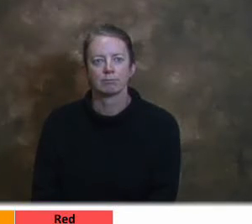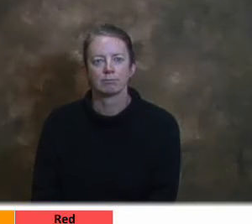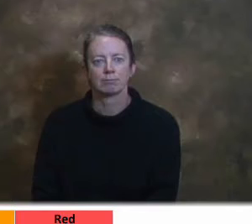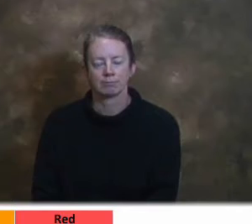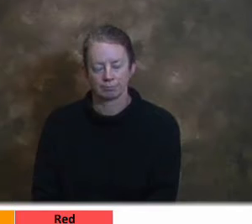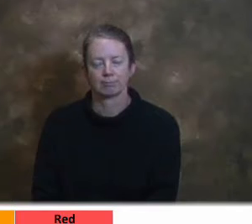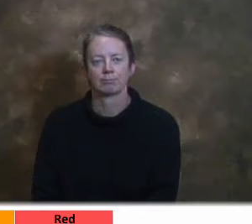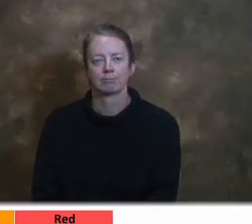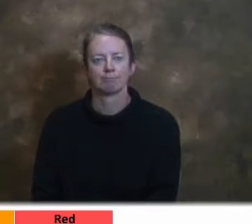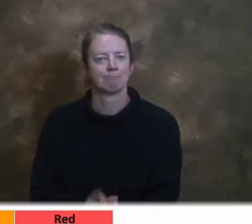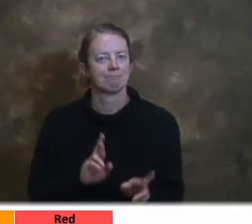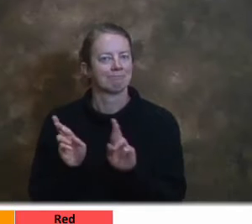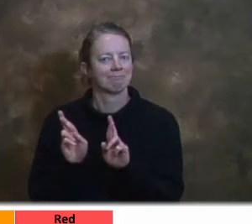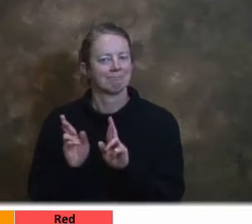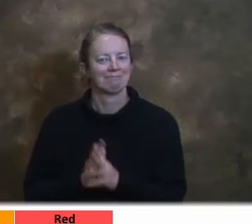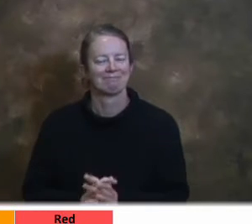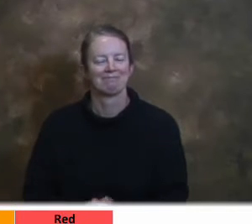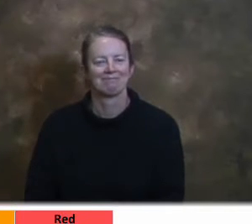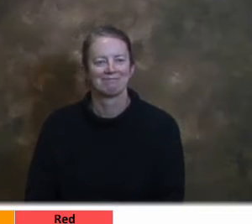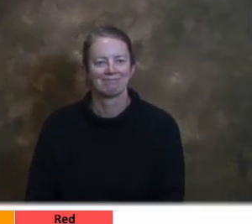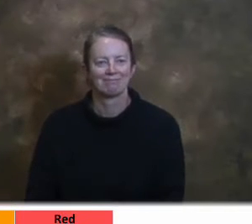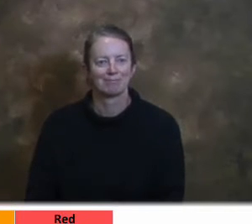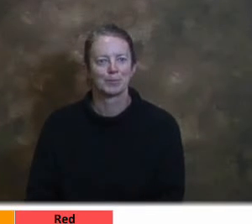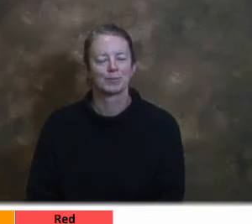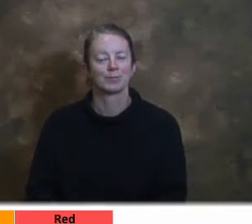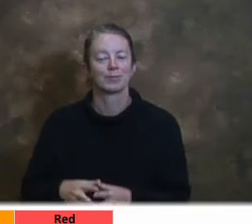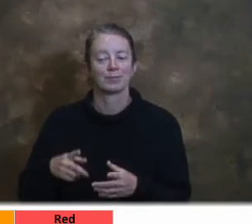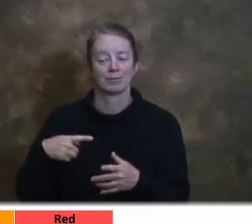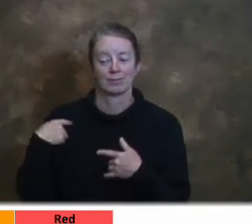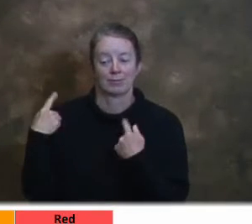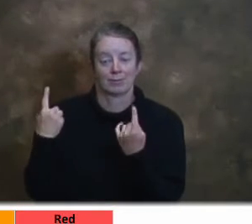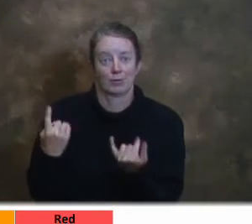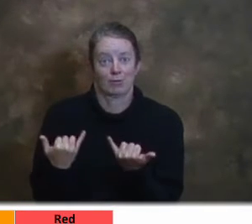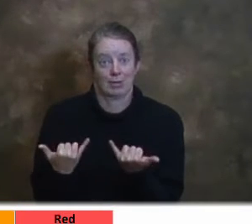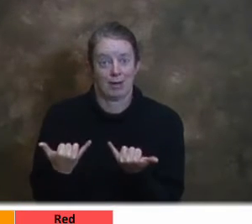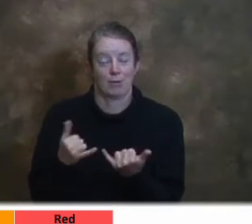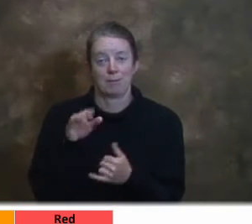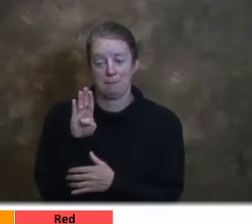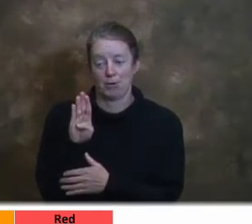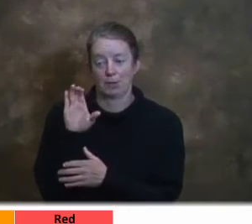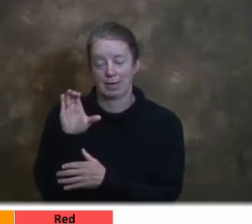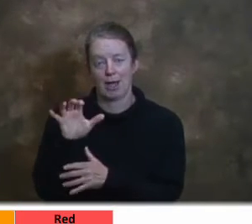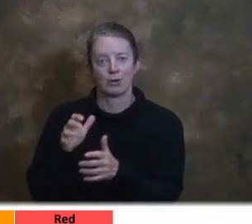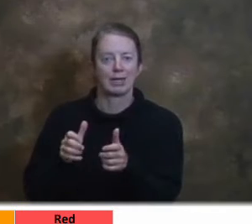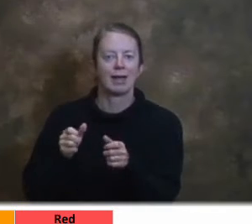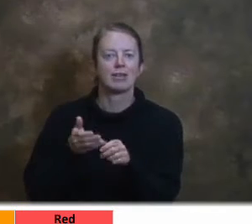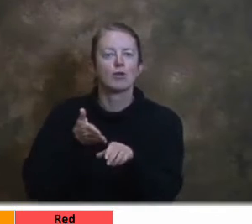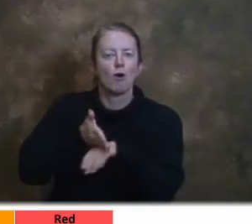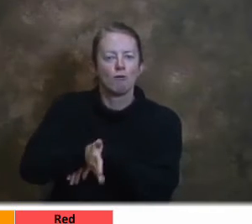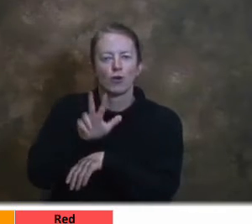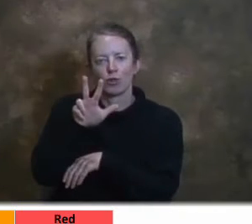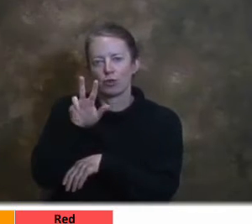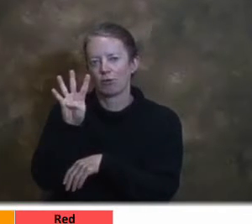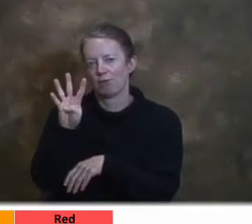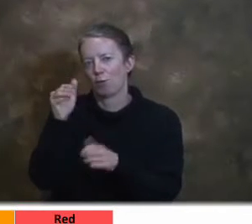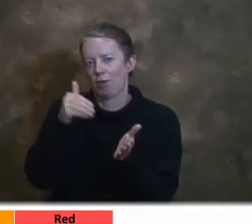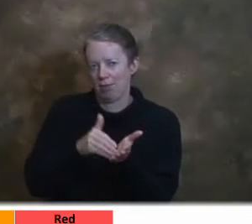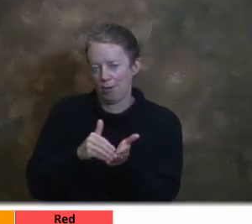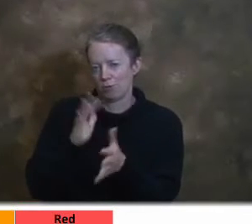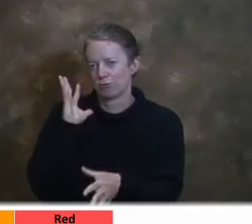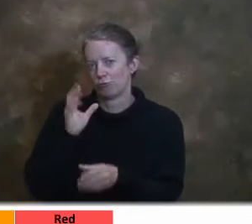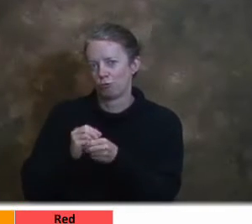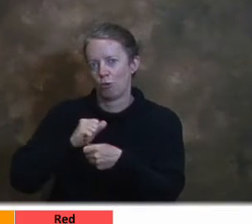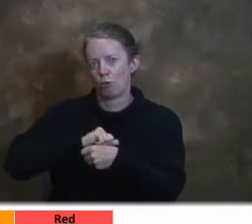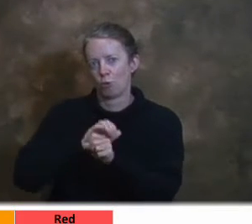There we go. So at this point, Buncombe County has surpassed 34,000 total COVID